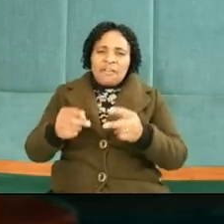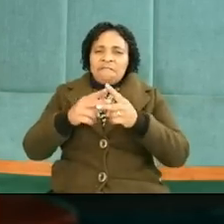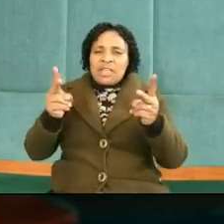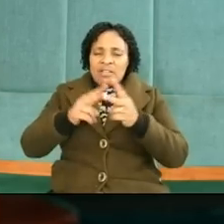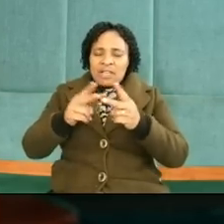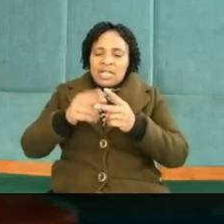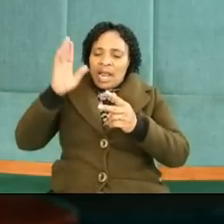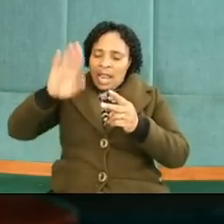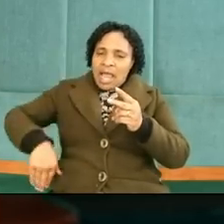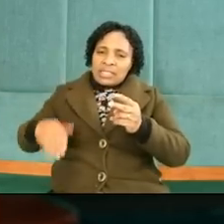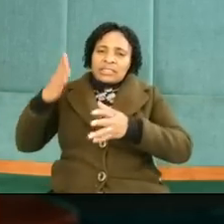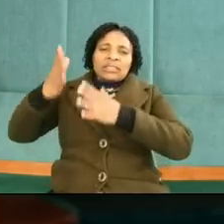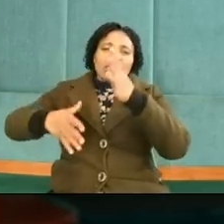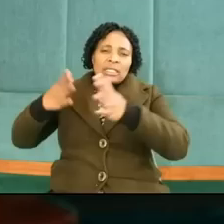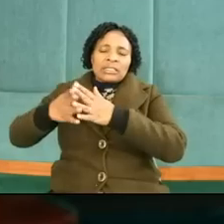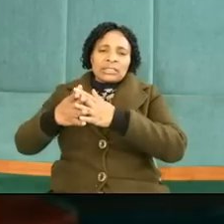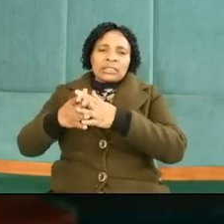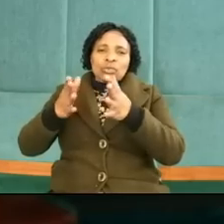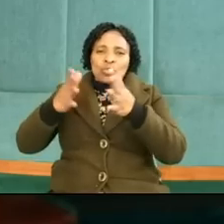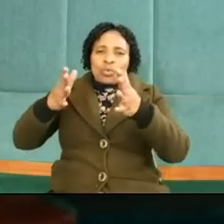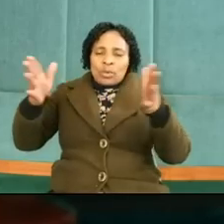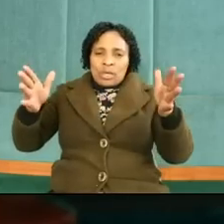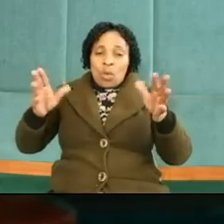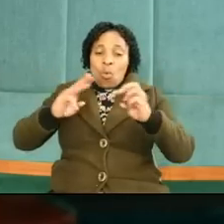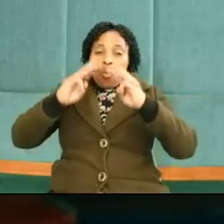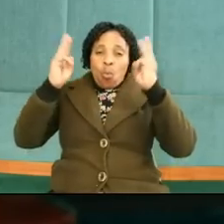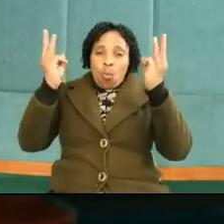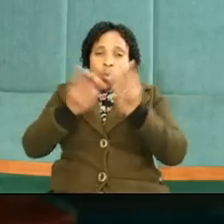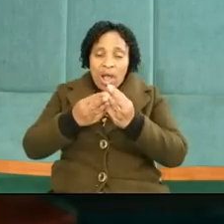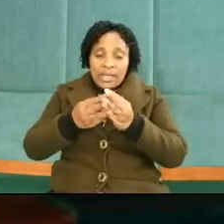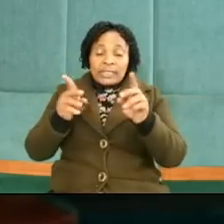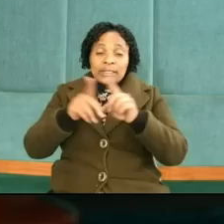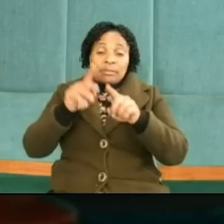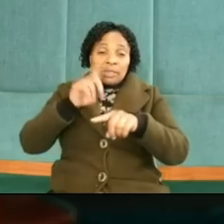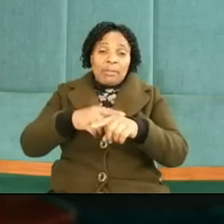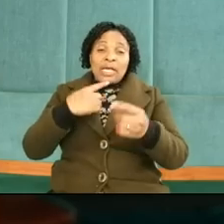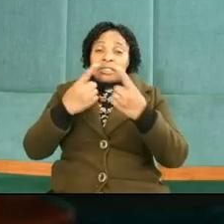last sign is being exploding around planet Earth even as I speak.